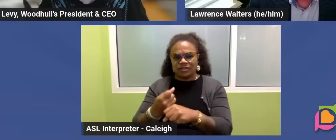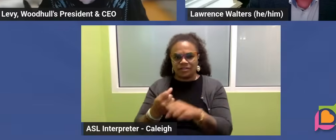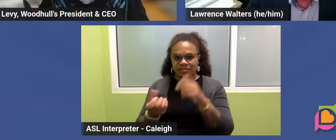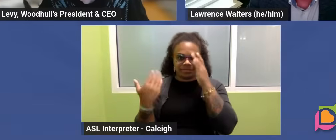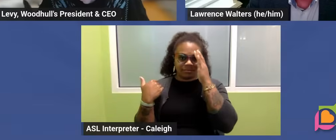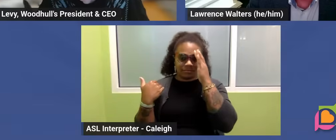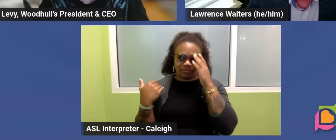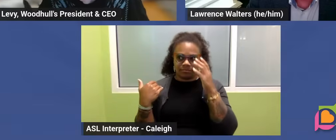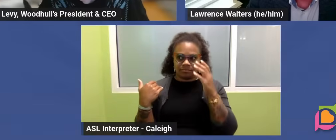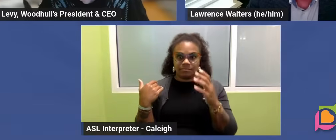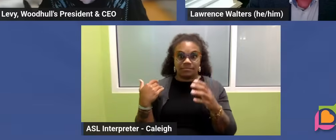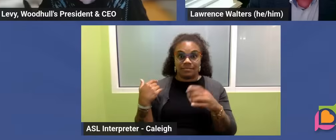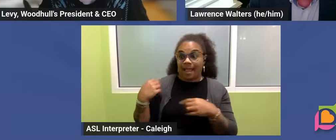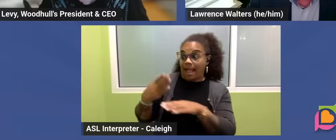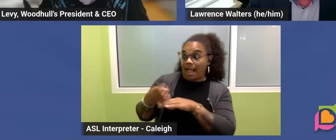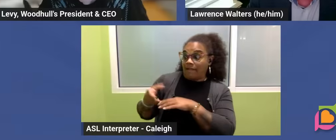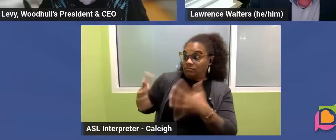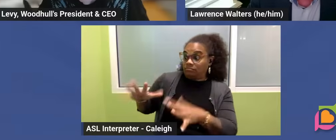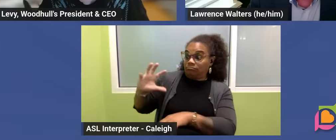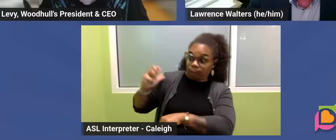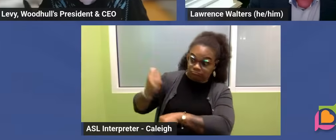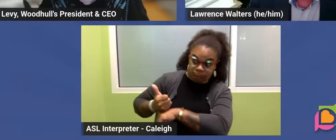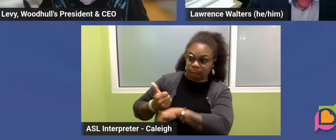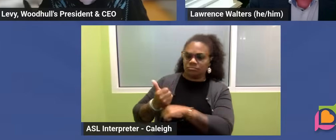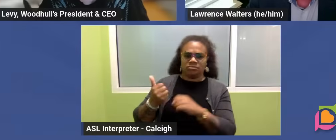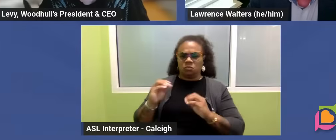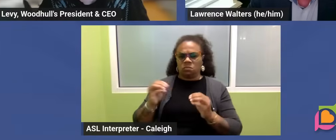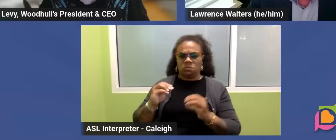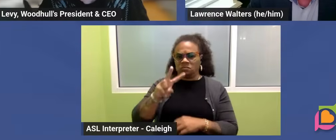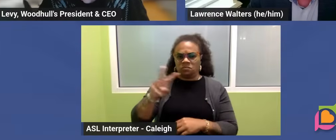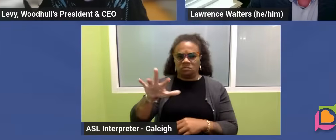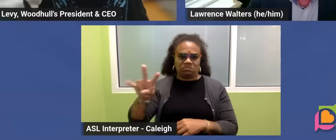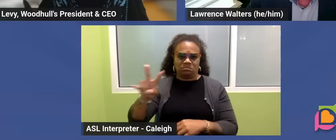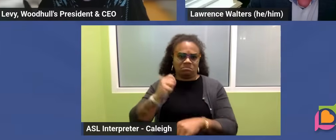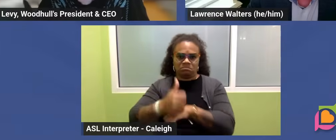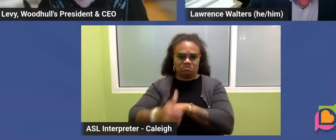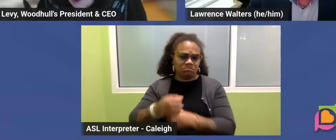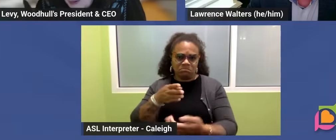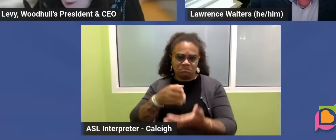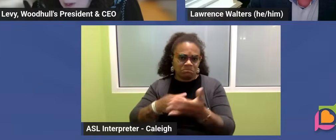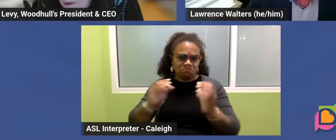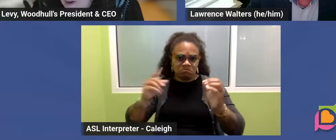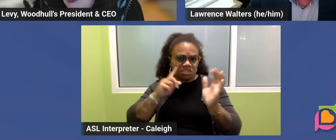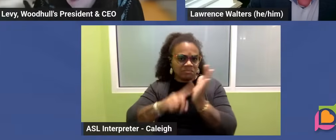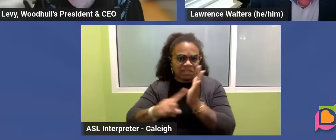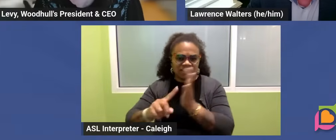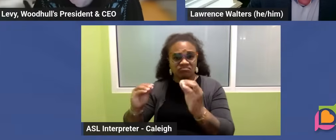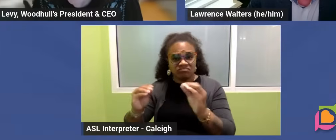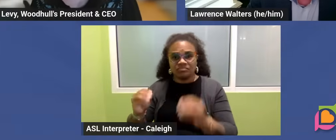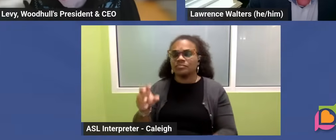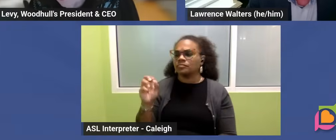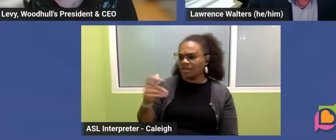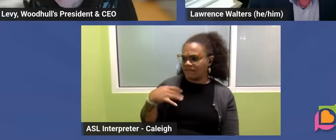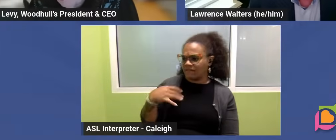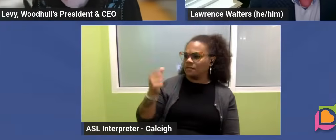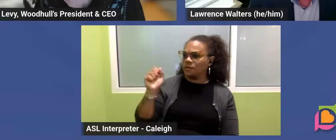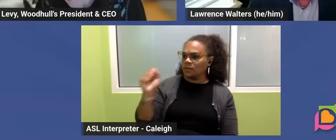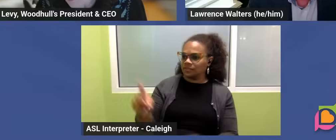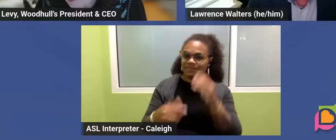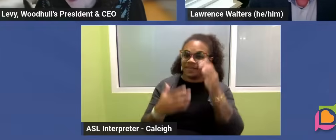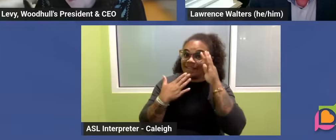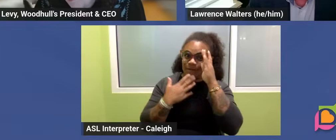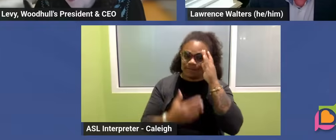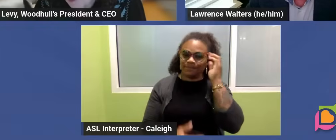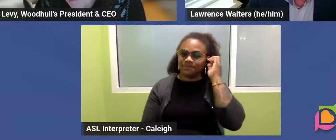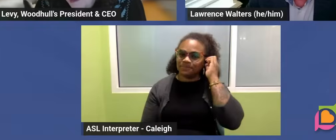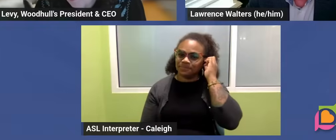any 2257 prosecutions or inspections. Okay, we have another question. Thank you.